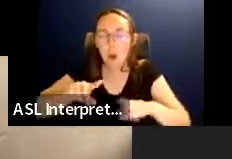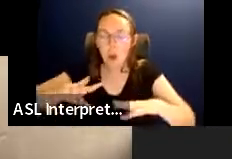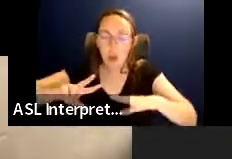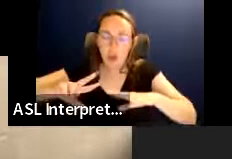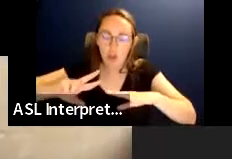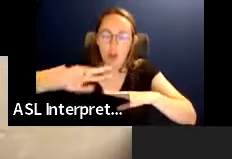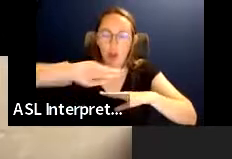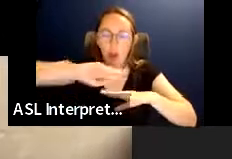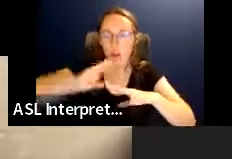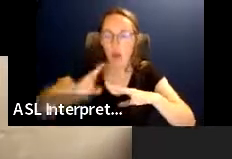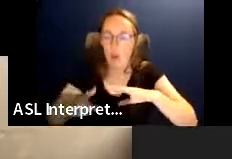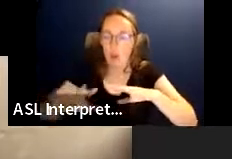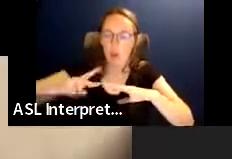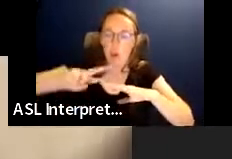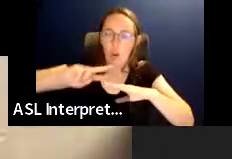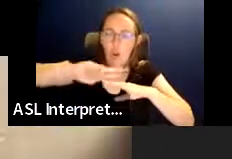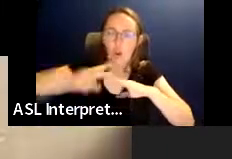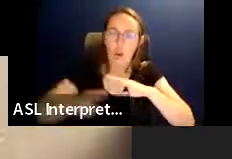scissors being parallel.